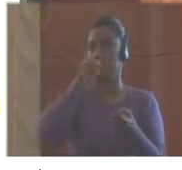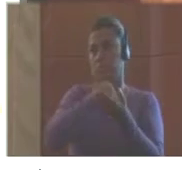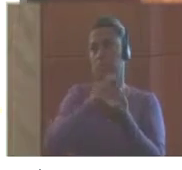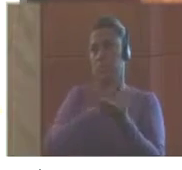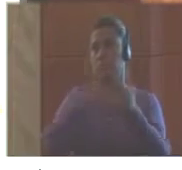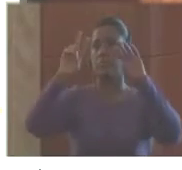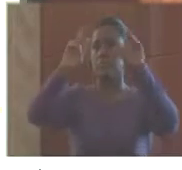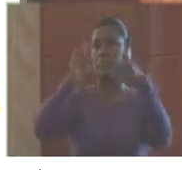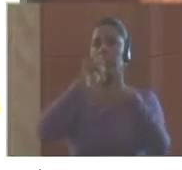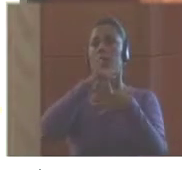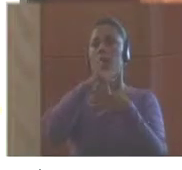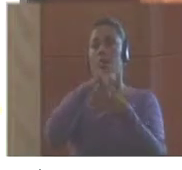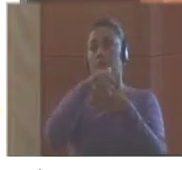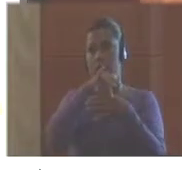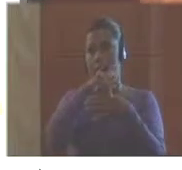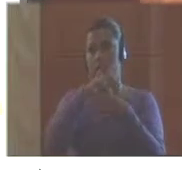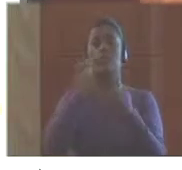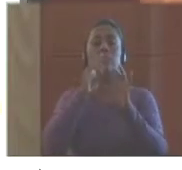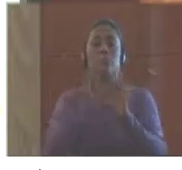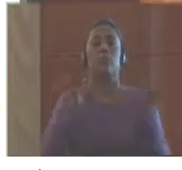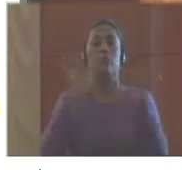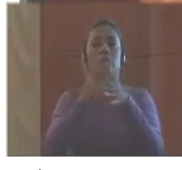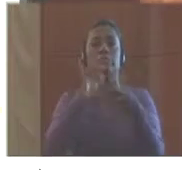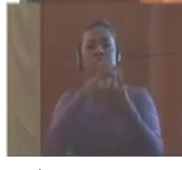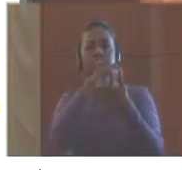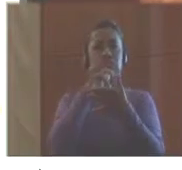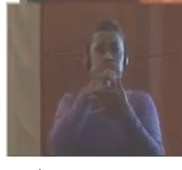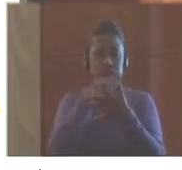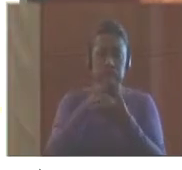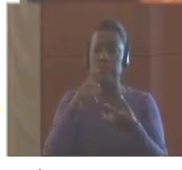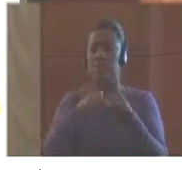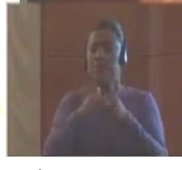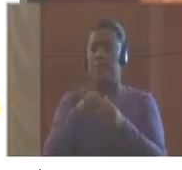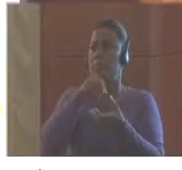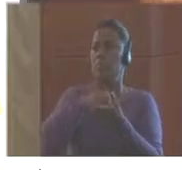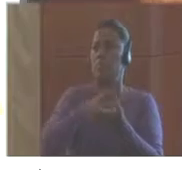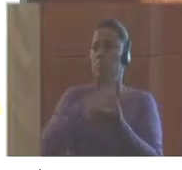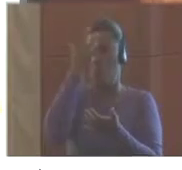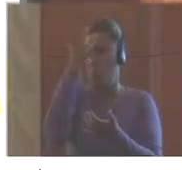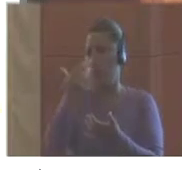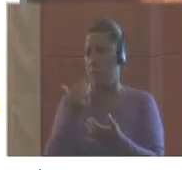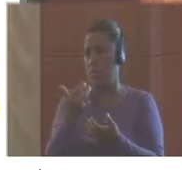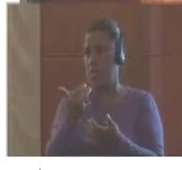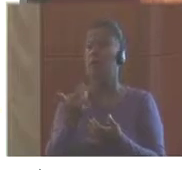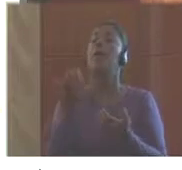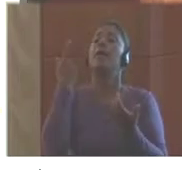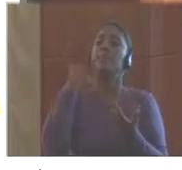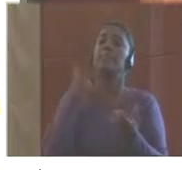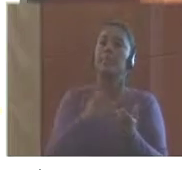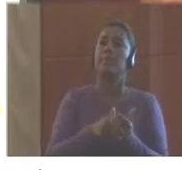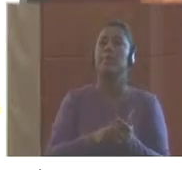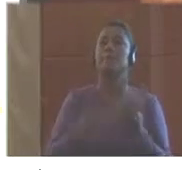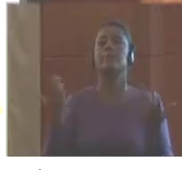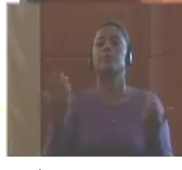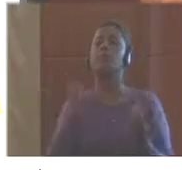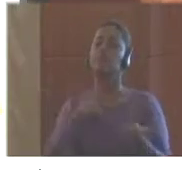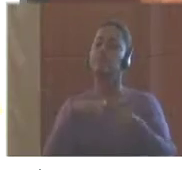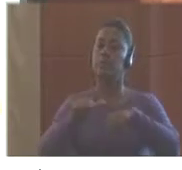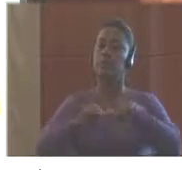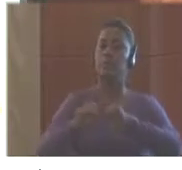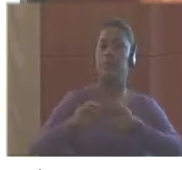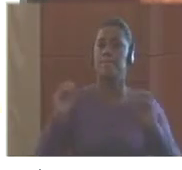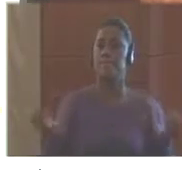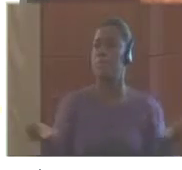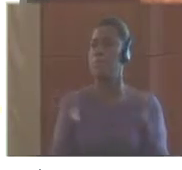government's agenda. And other aspects that can facilitate this inclusion would be to have